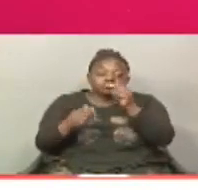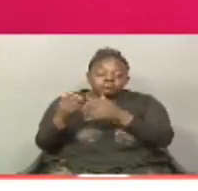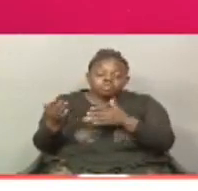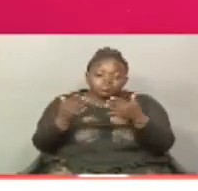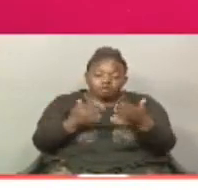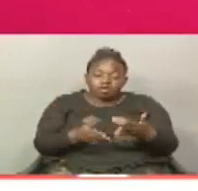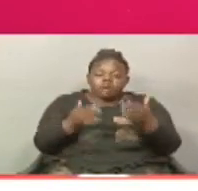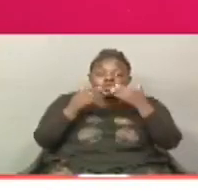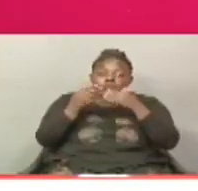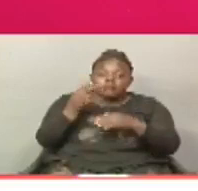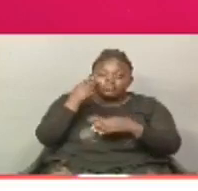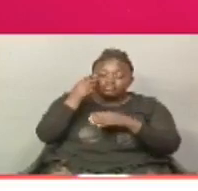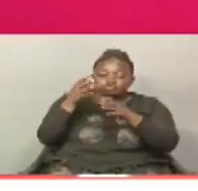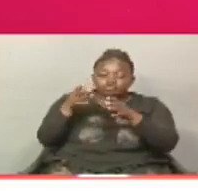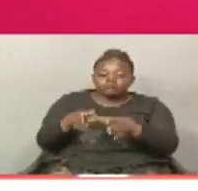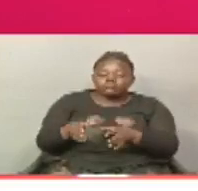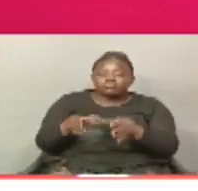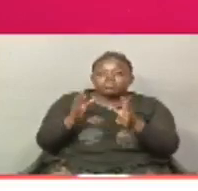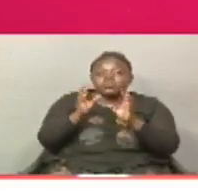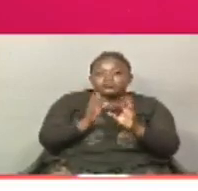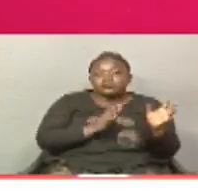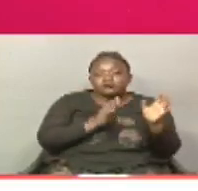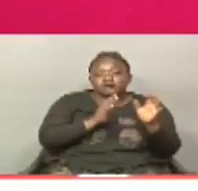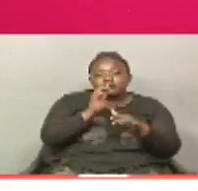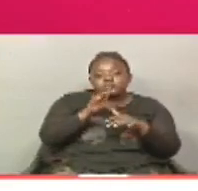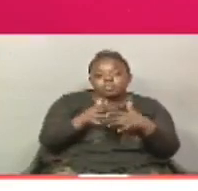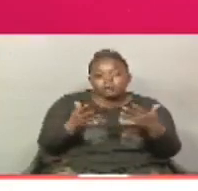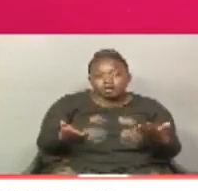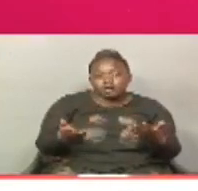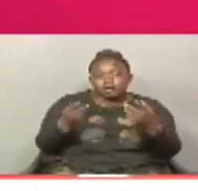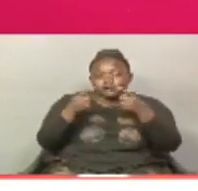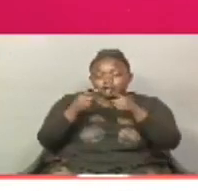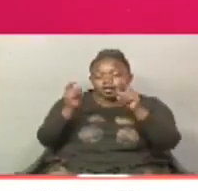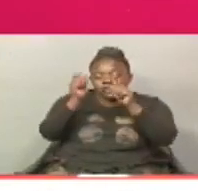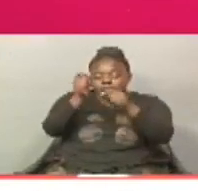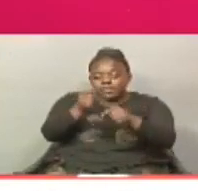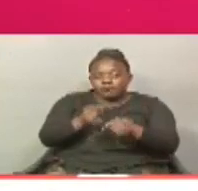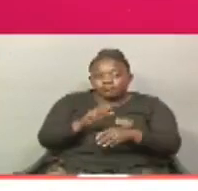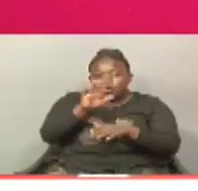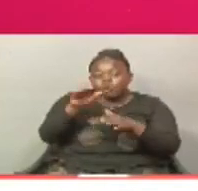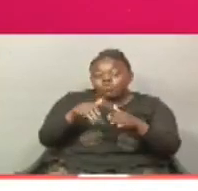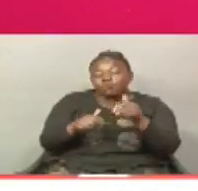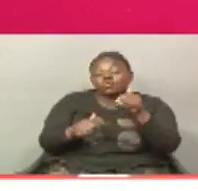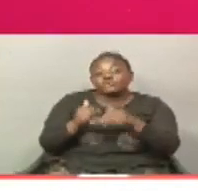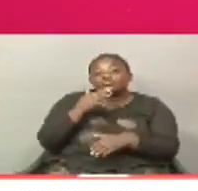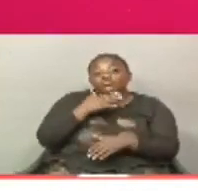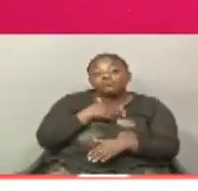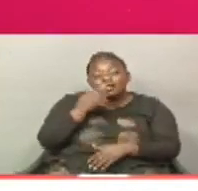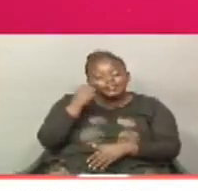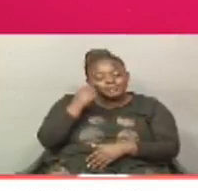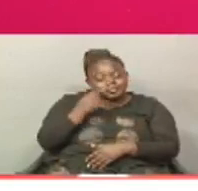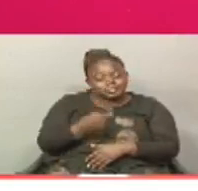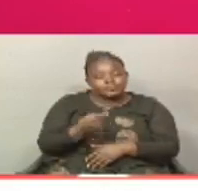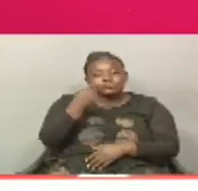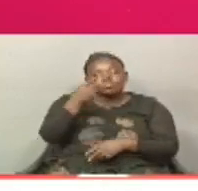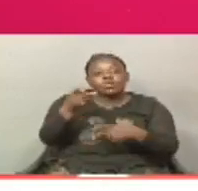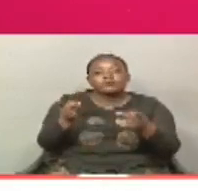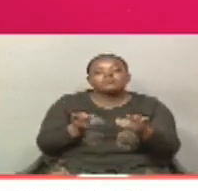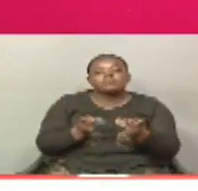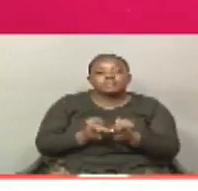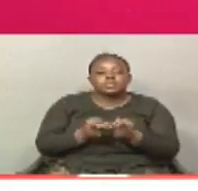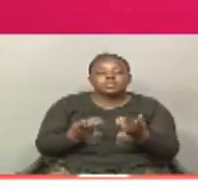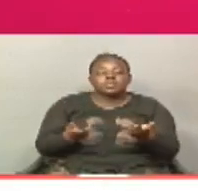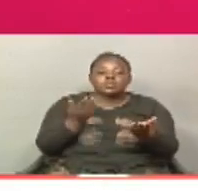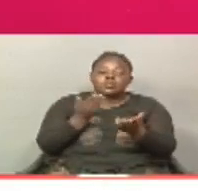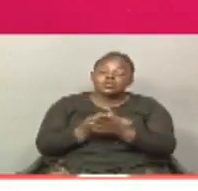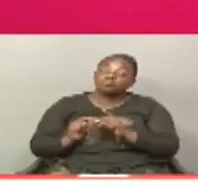Bano basiimye Vision Group olw'enteekateeka eno etawunyikamu ng'omulimi byonna bye yeetaaga abisanga mu kifo kimu.